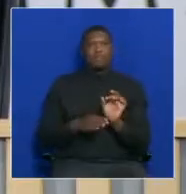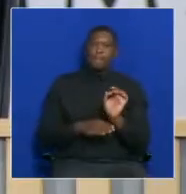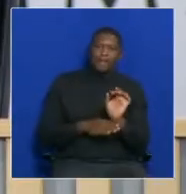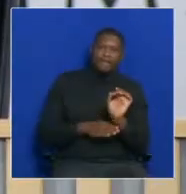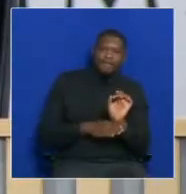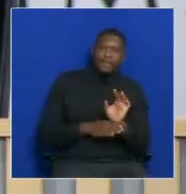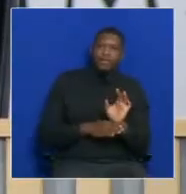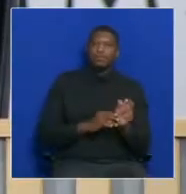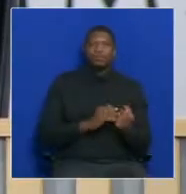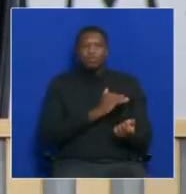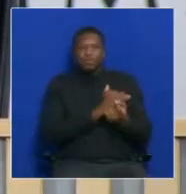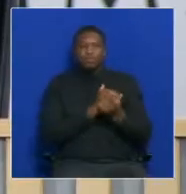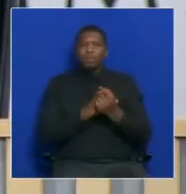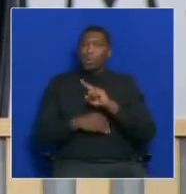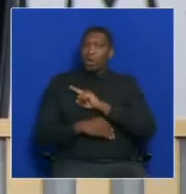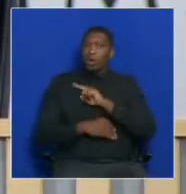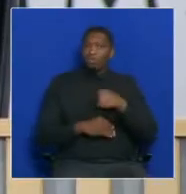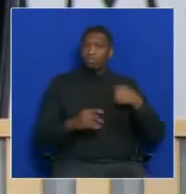about it before.